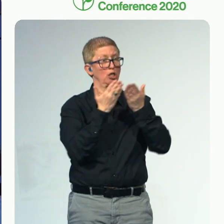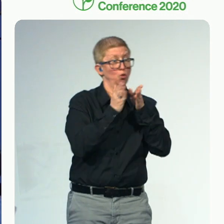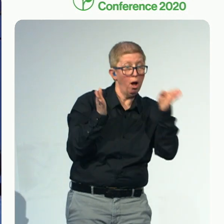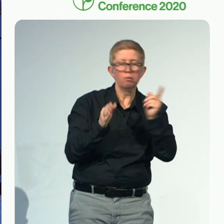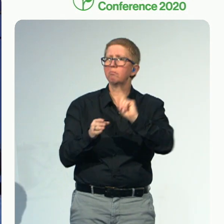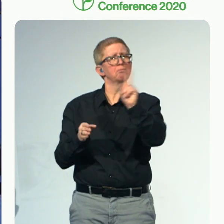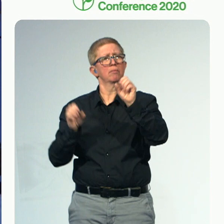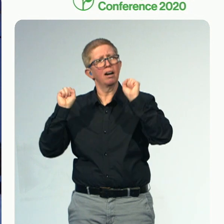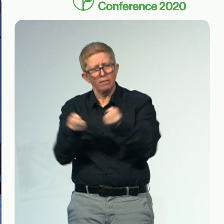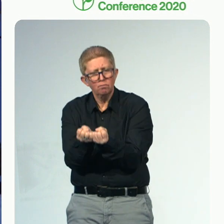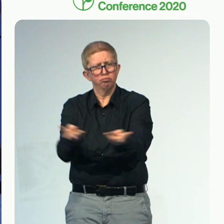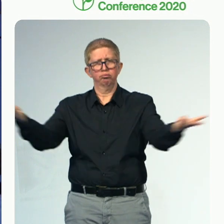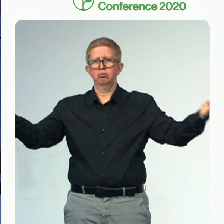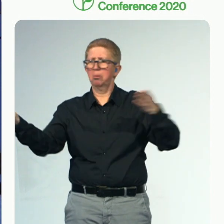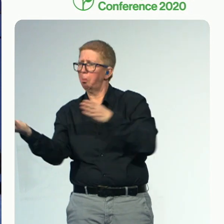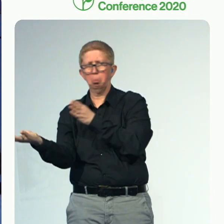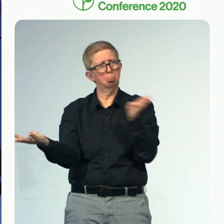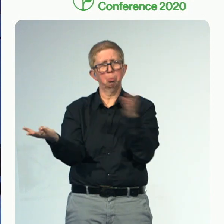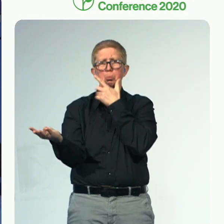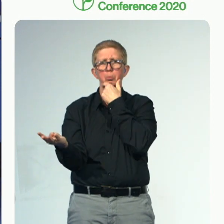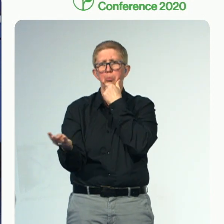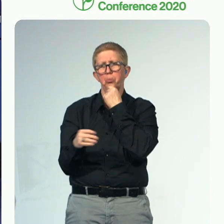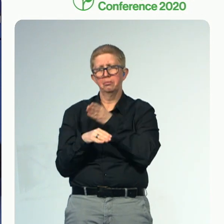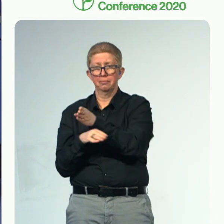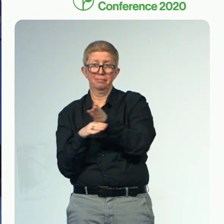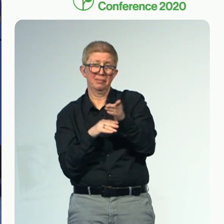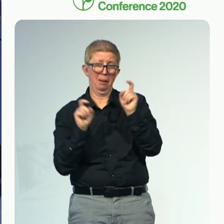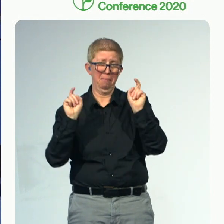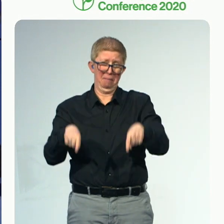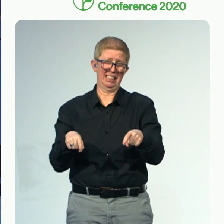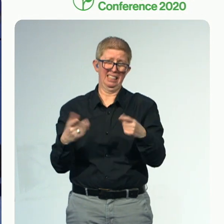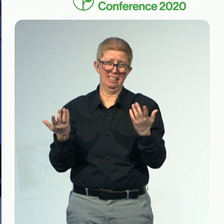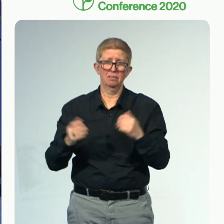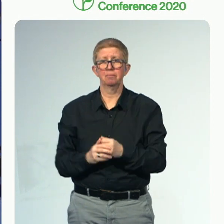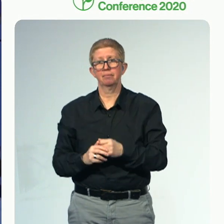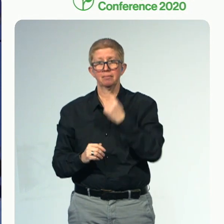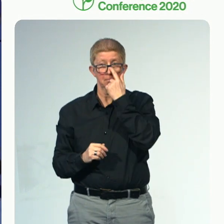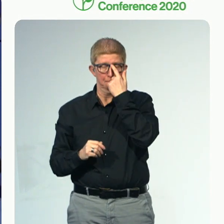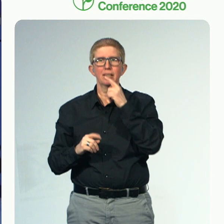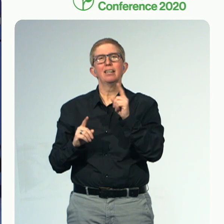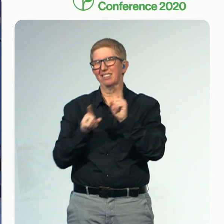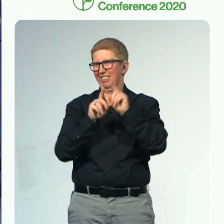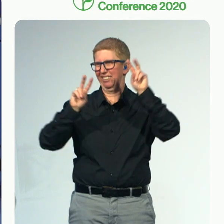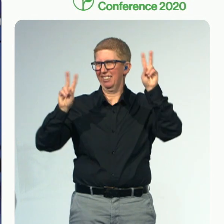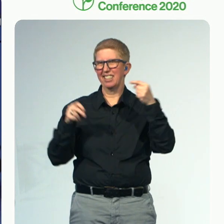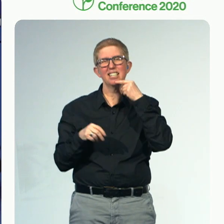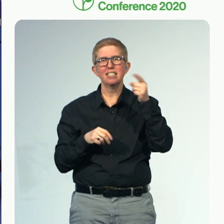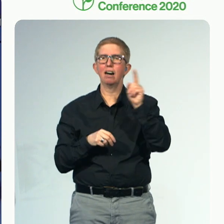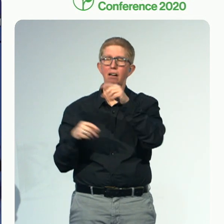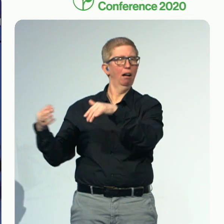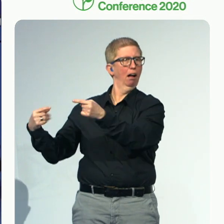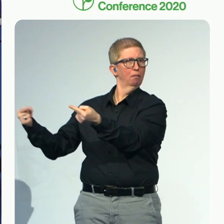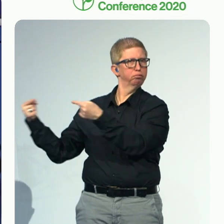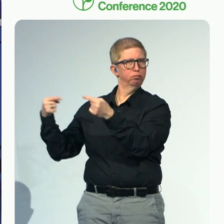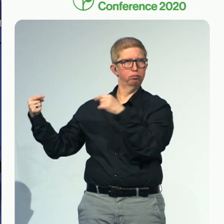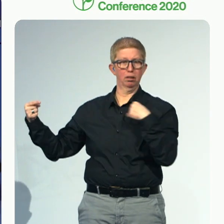choices. And the other thing is, also this nothing about us without us also applying to the children themselves, so they should also have a role, and we're losing a lot